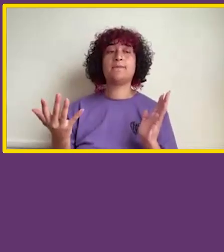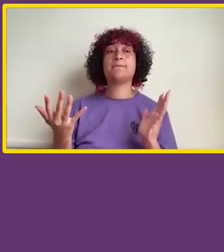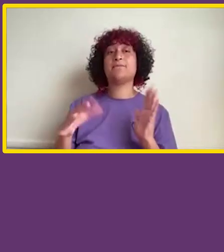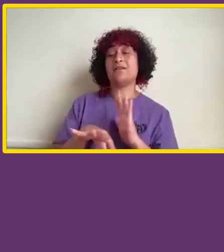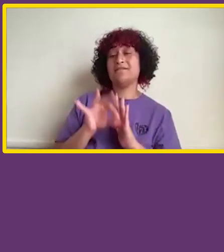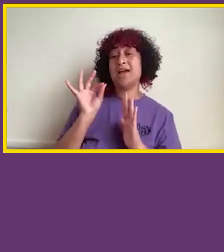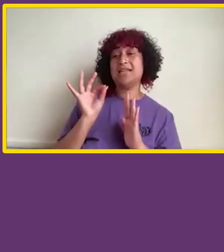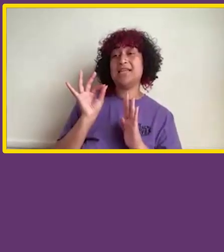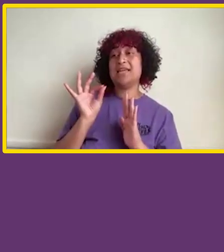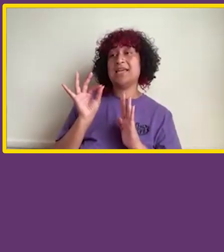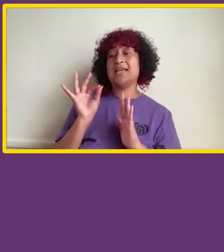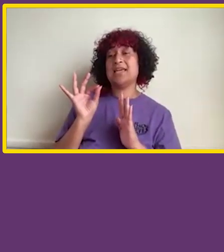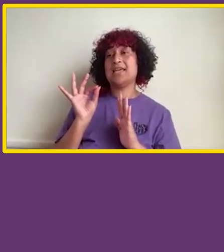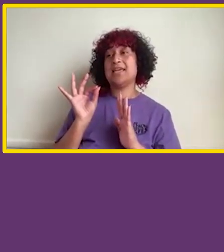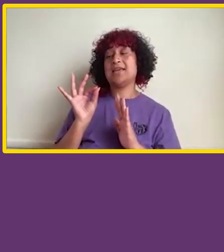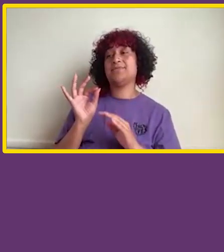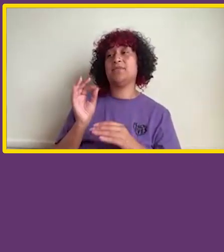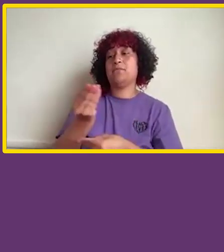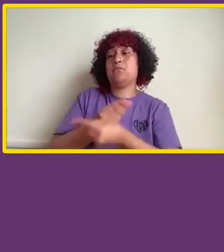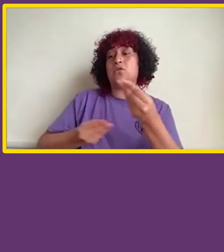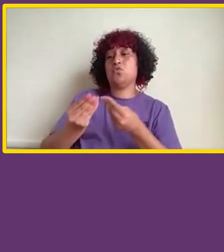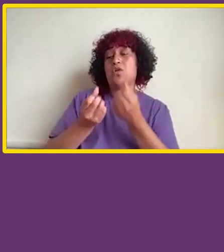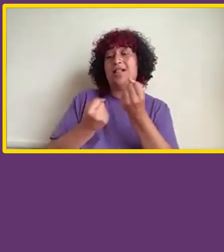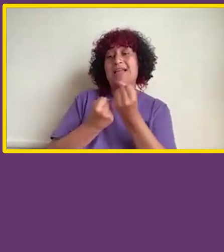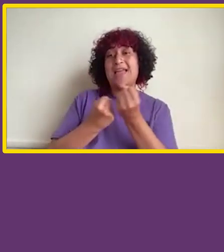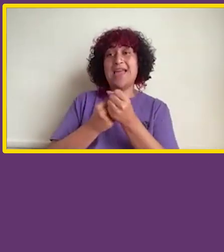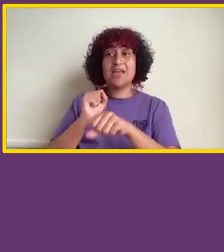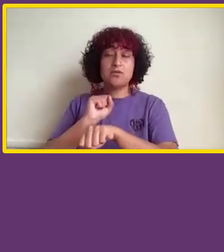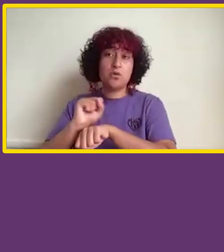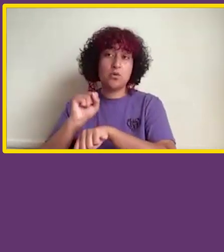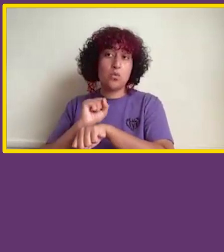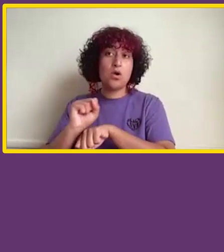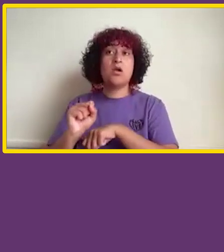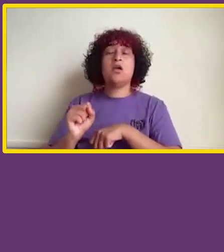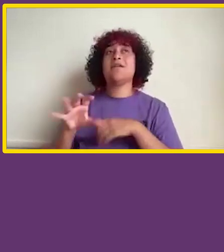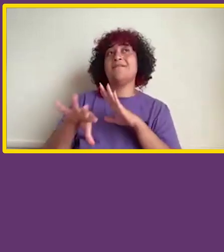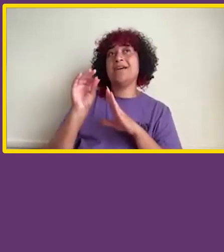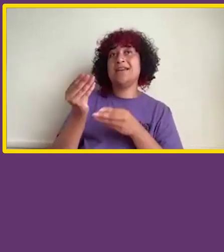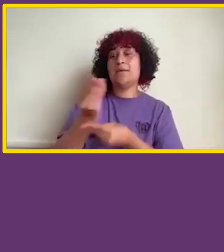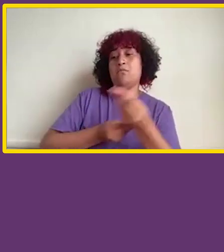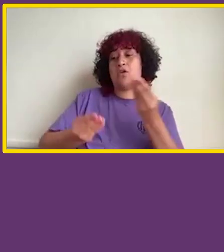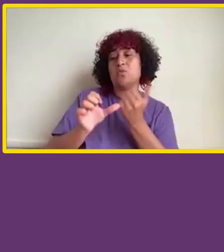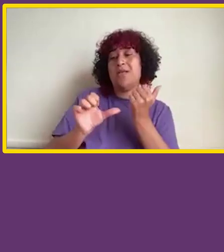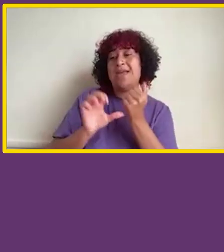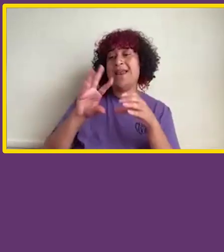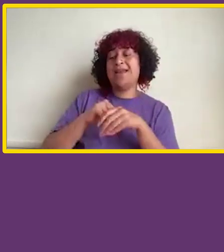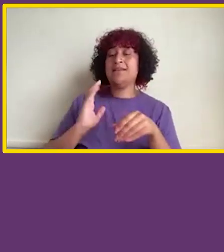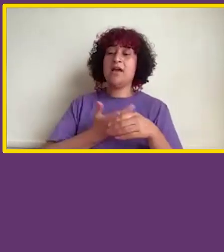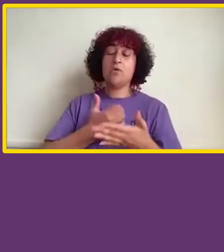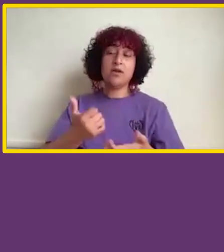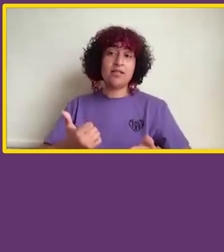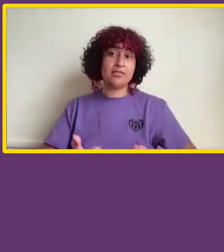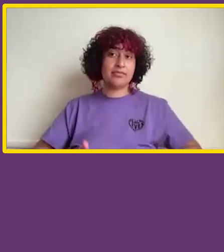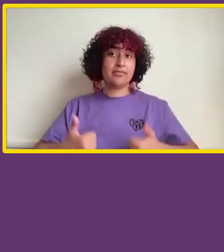finding mutual aid at work and, finding it in our lives and, making sure that